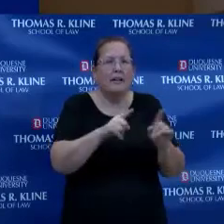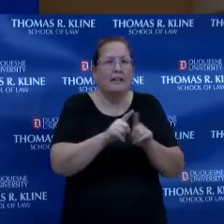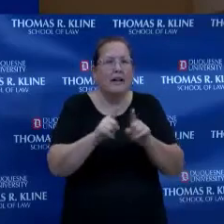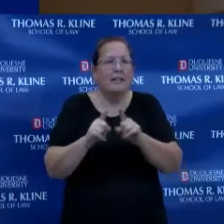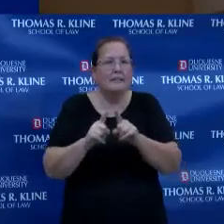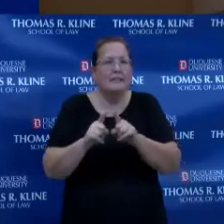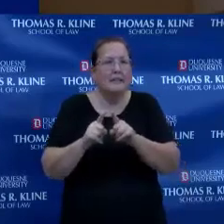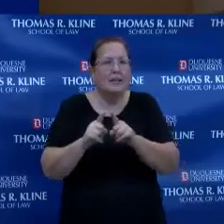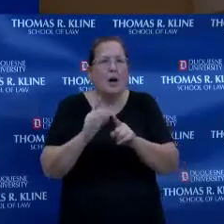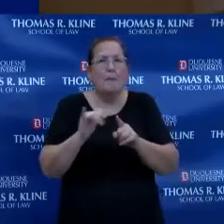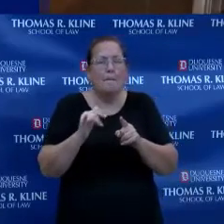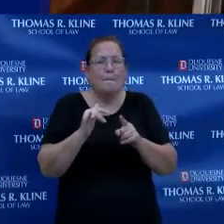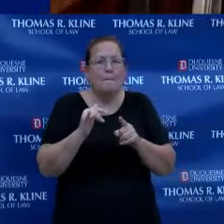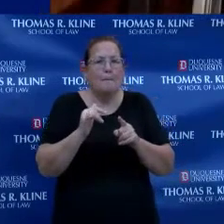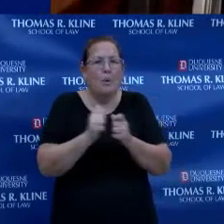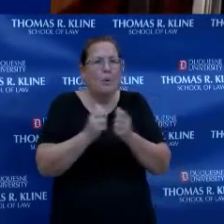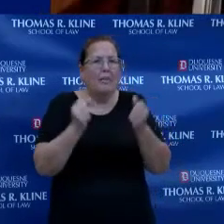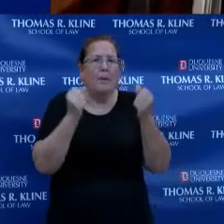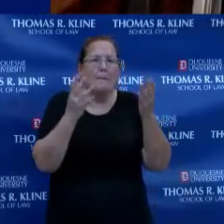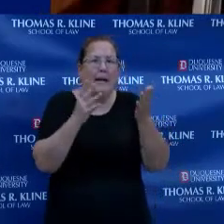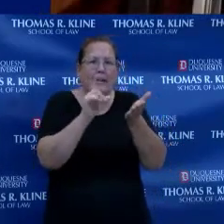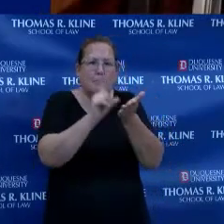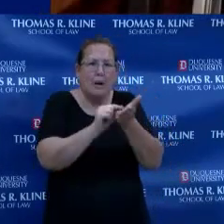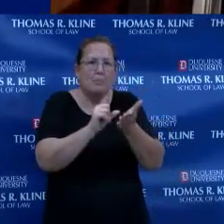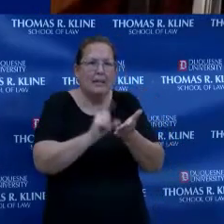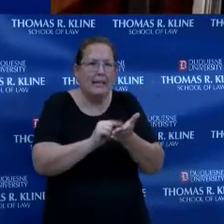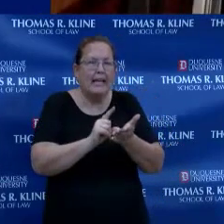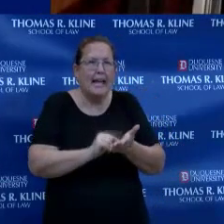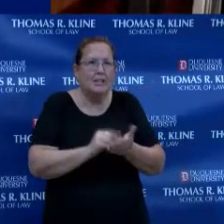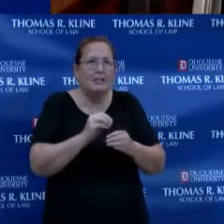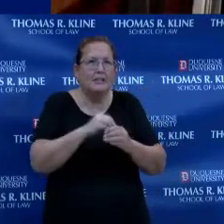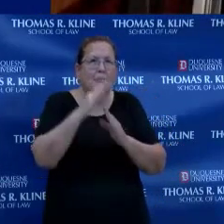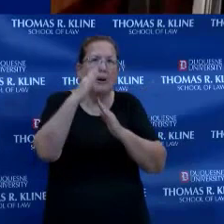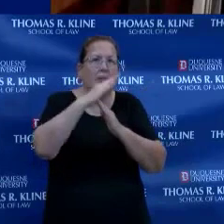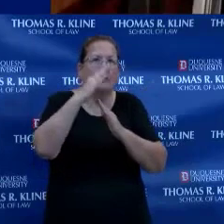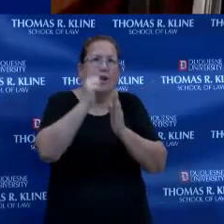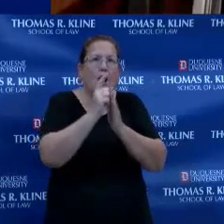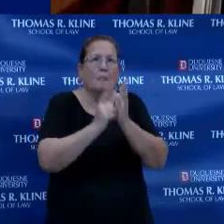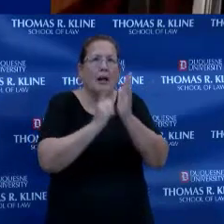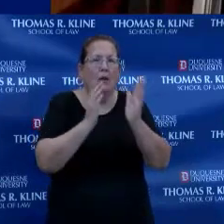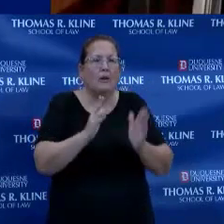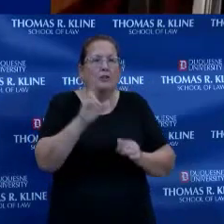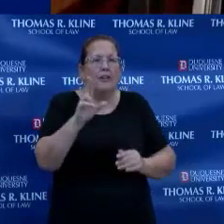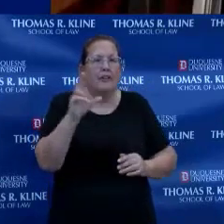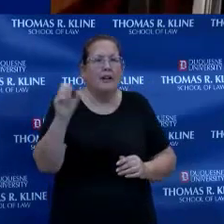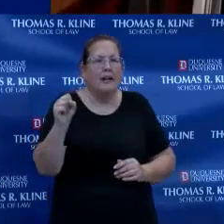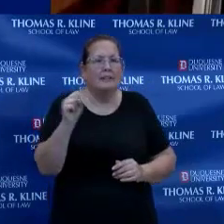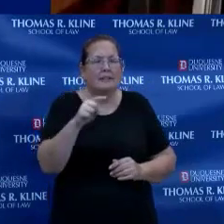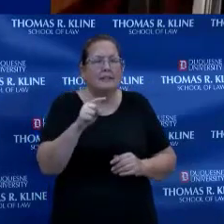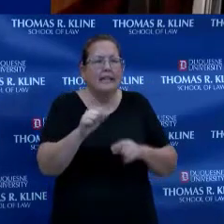many publications as one of the top lawyers in the United States. He's tried cases in the counties